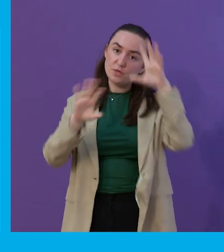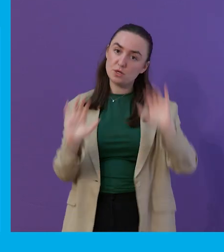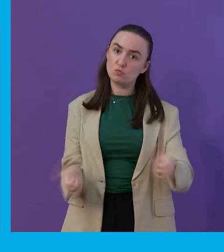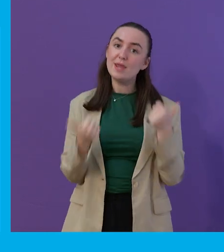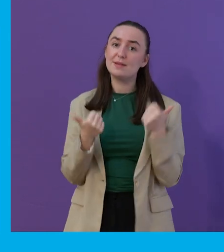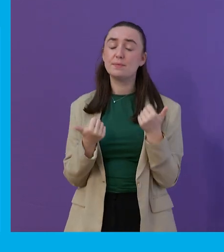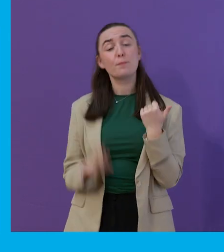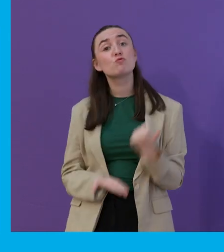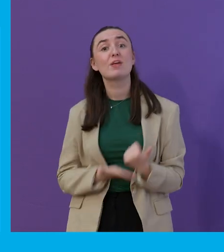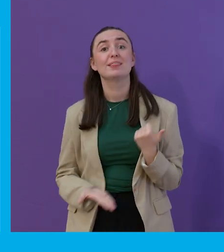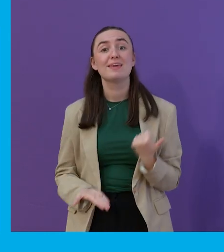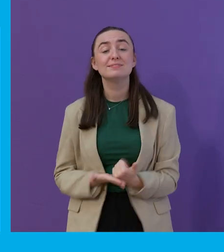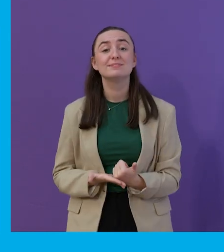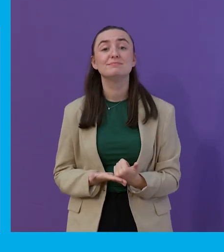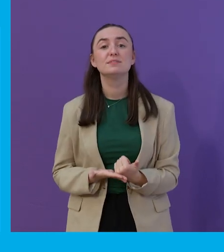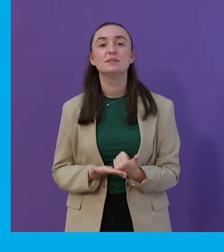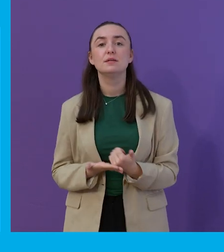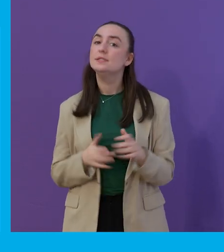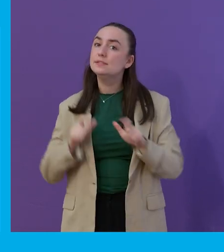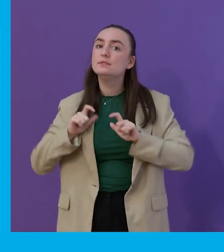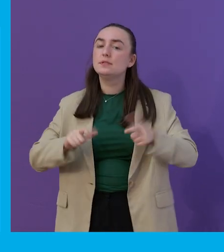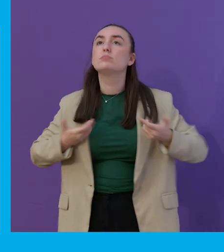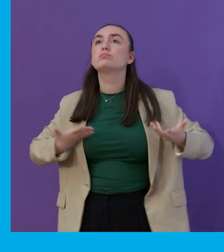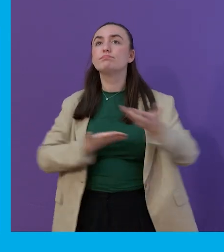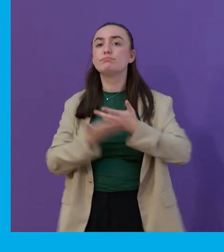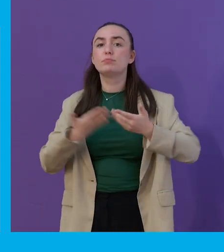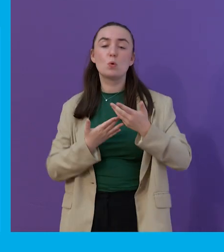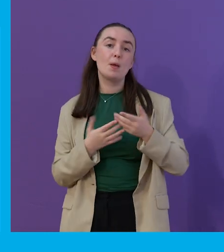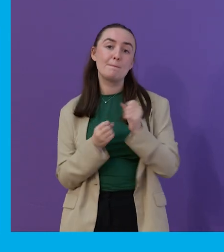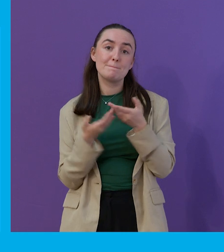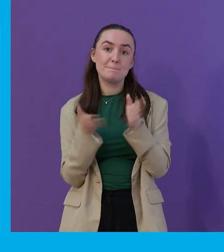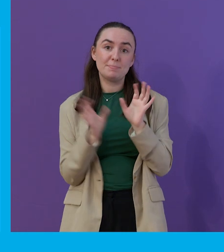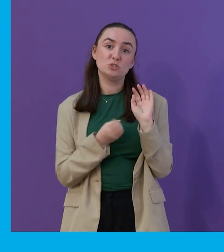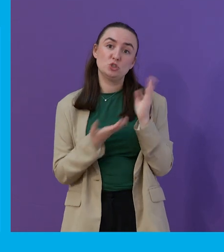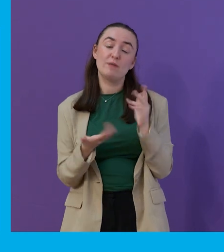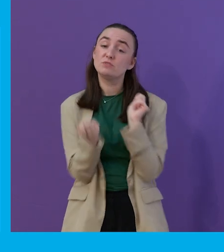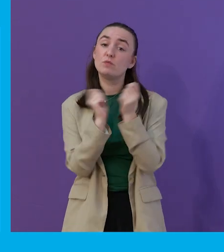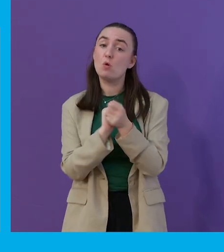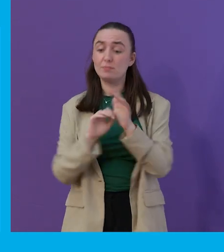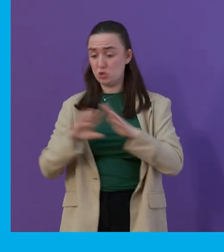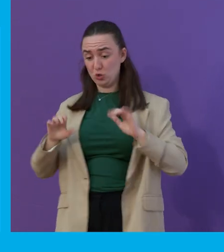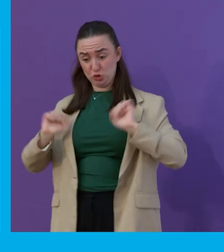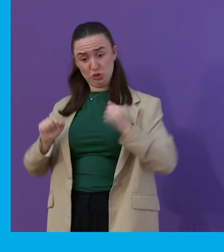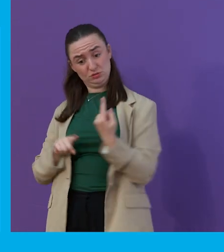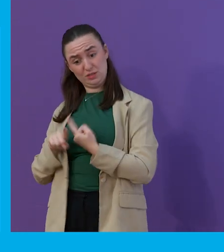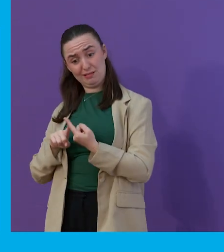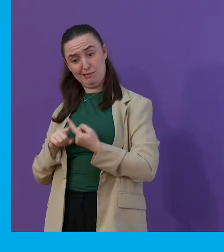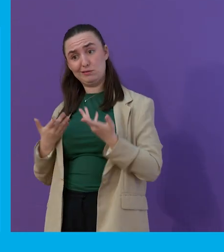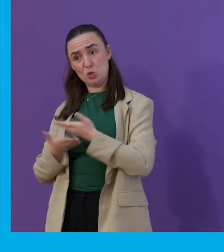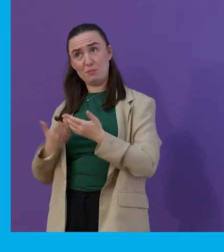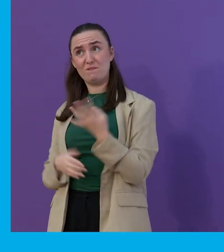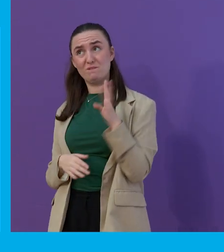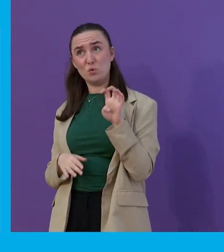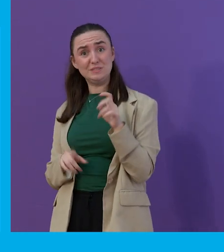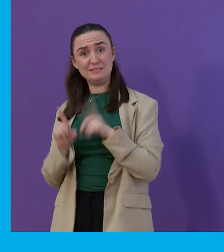brilliant. And it still talks about public service reform in Scotland. It's not been talked about in England for the last 14 years,